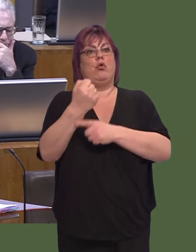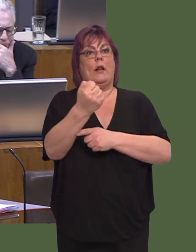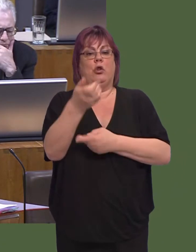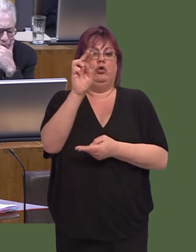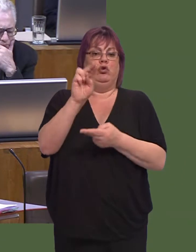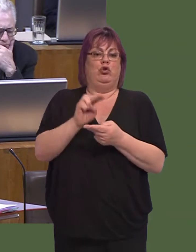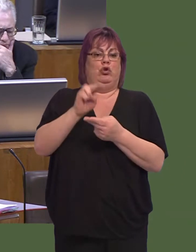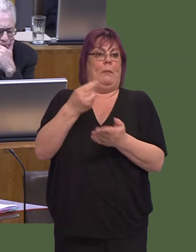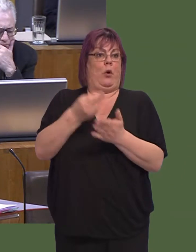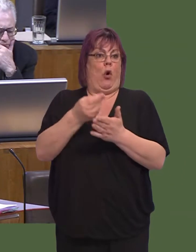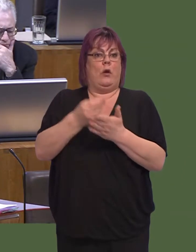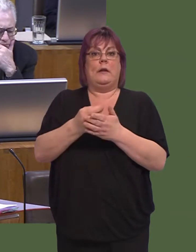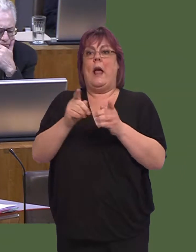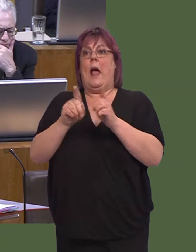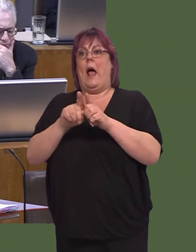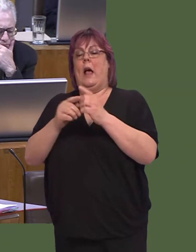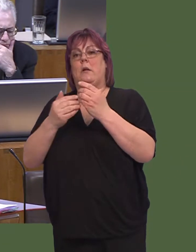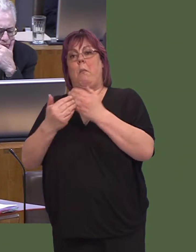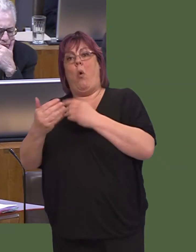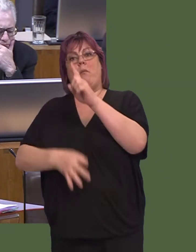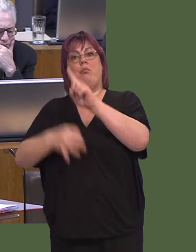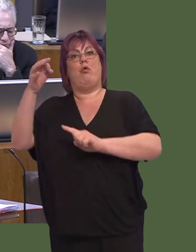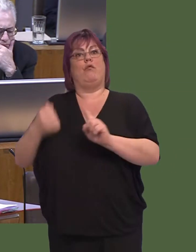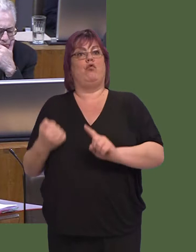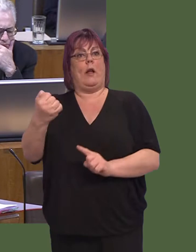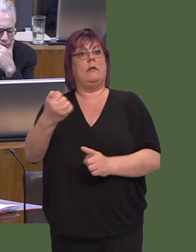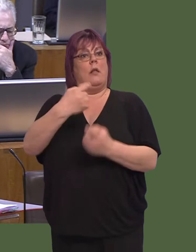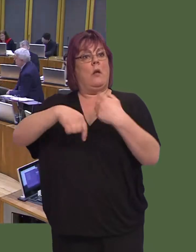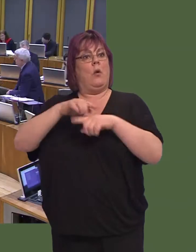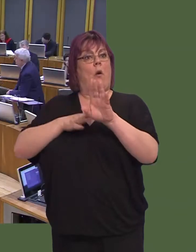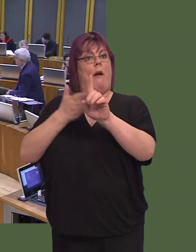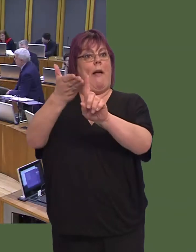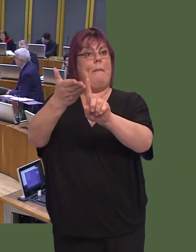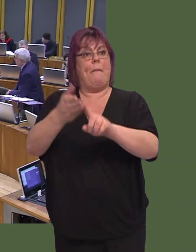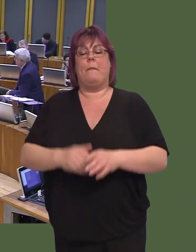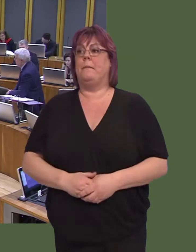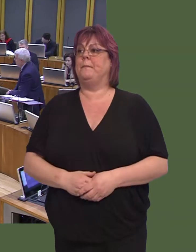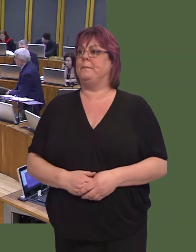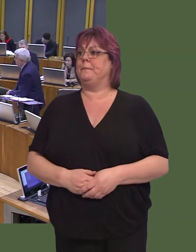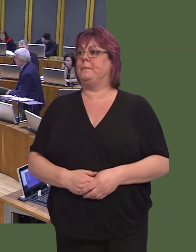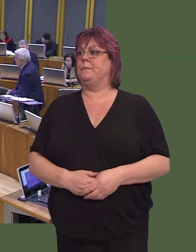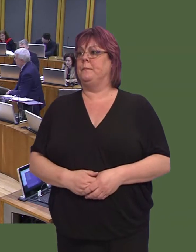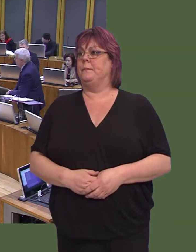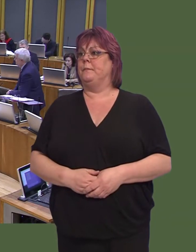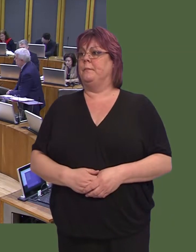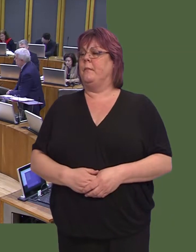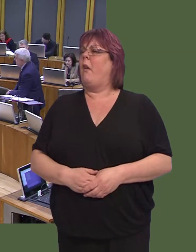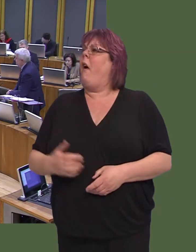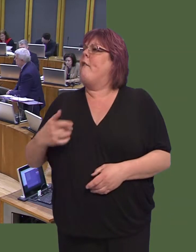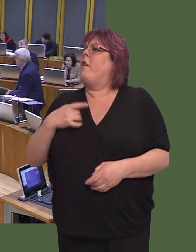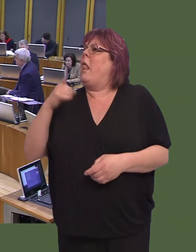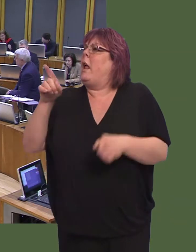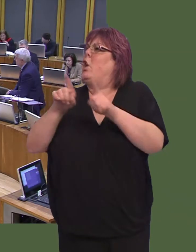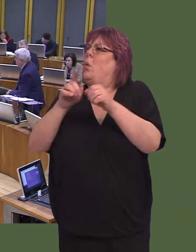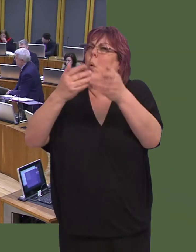integrated network, and, of course, more frequent trains. And that's exactly what the Metro will deliver. This sounds to me very much like a reverse